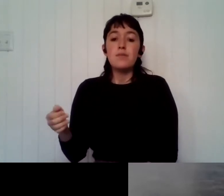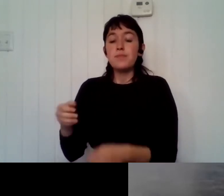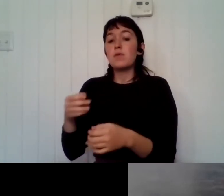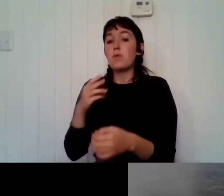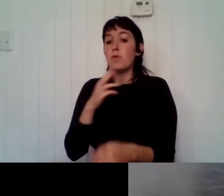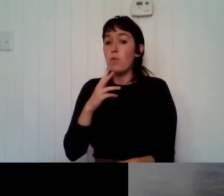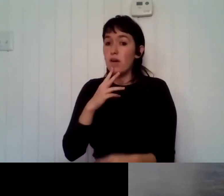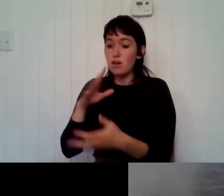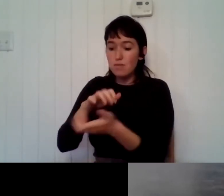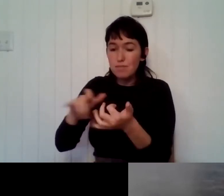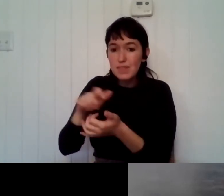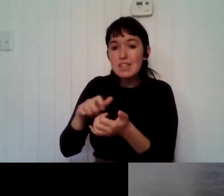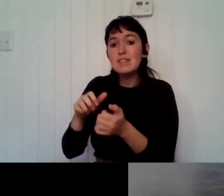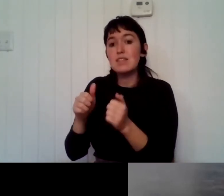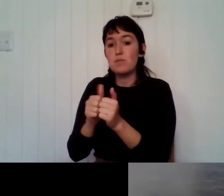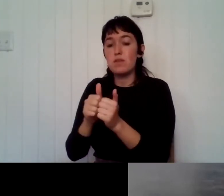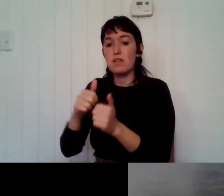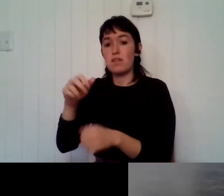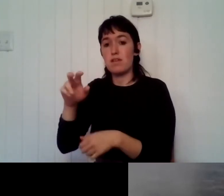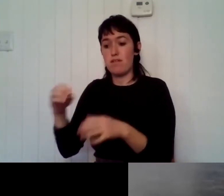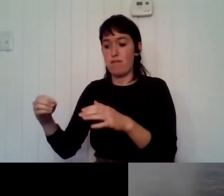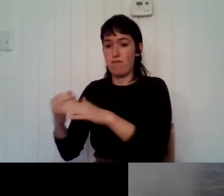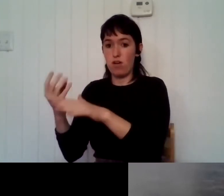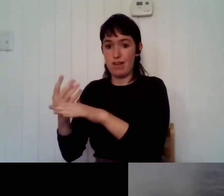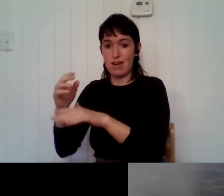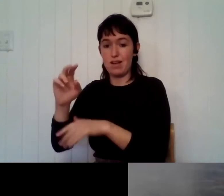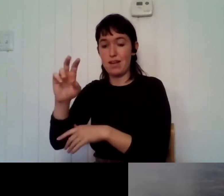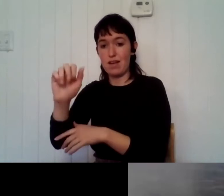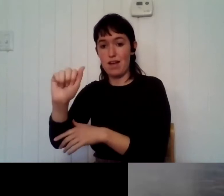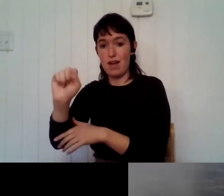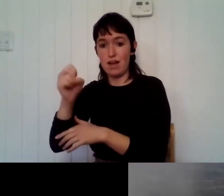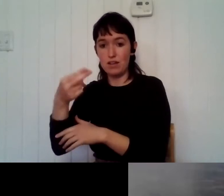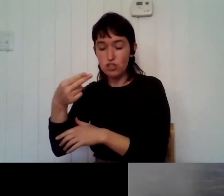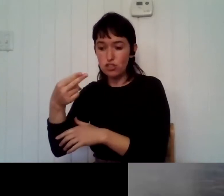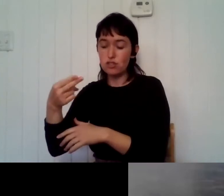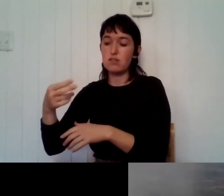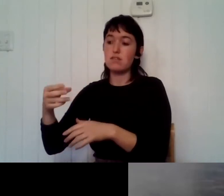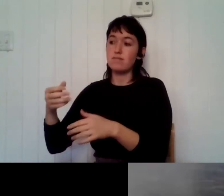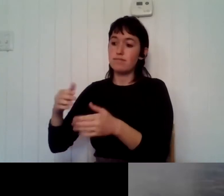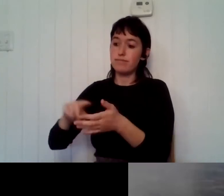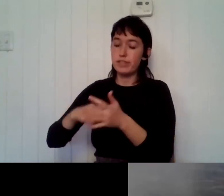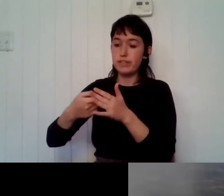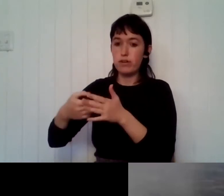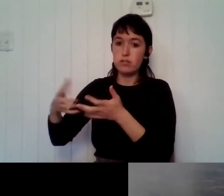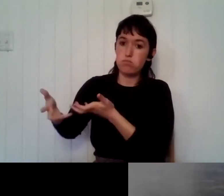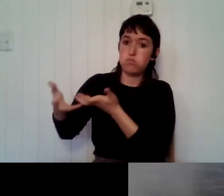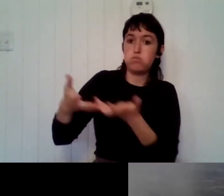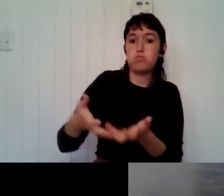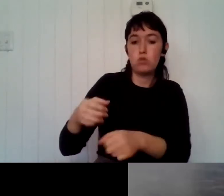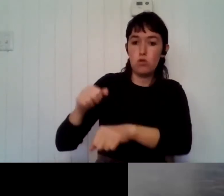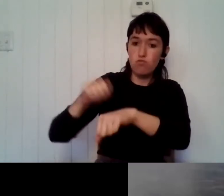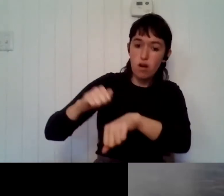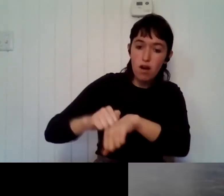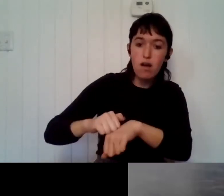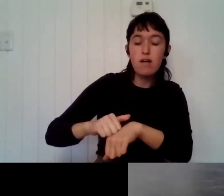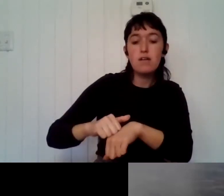volcanic ash, it starts carrying really big rocks. It's basically, it's a